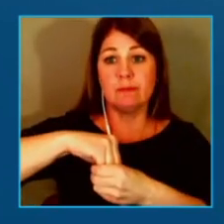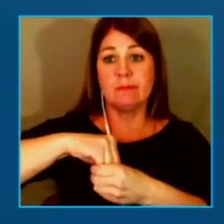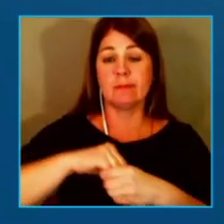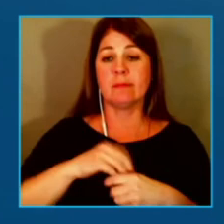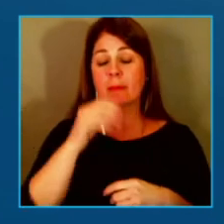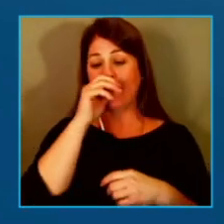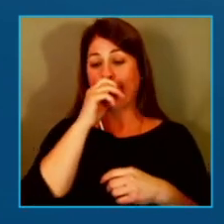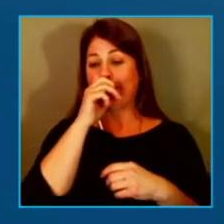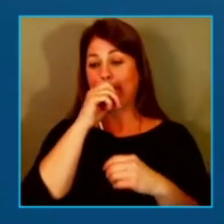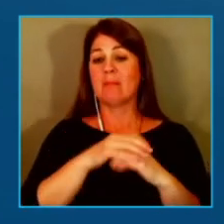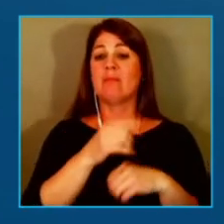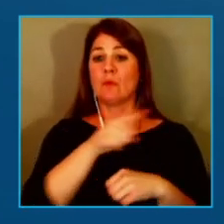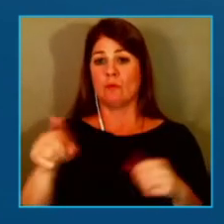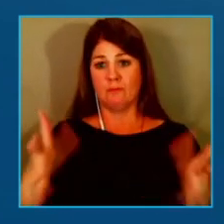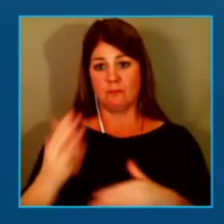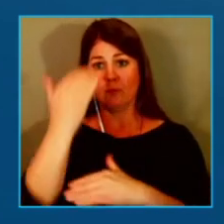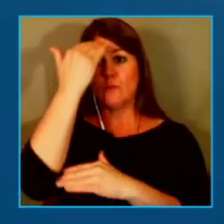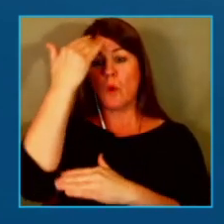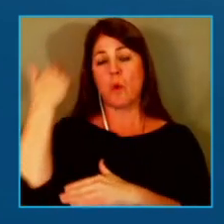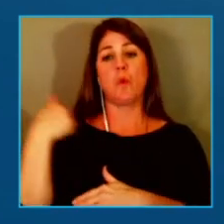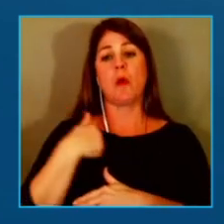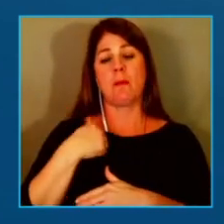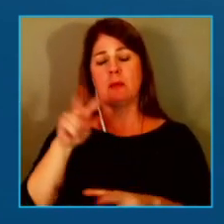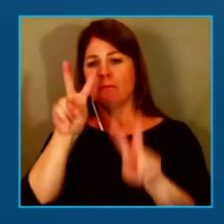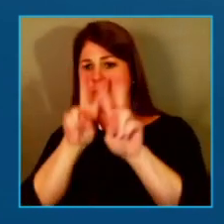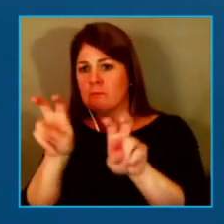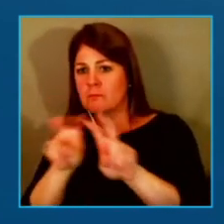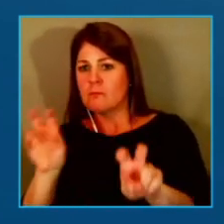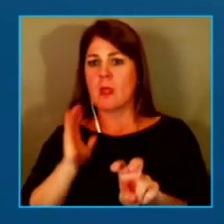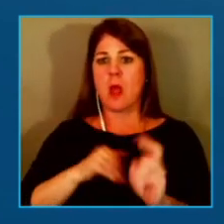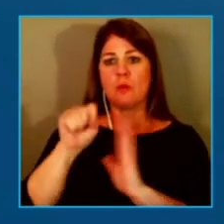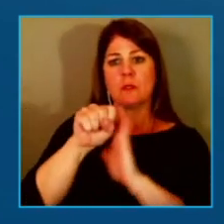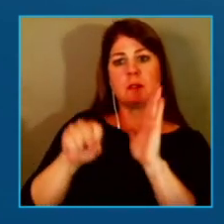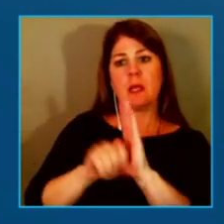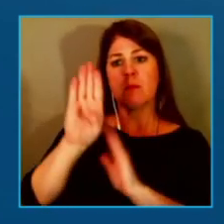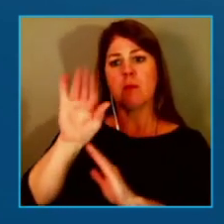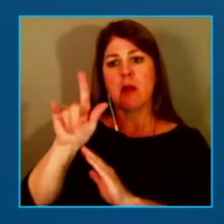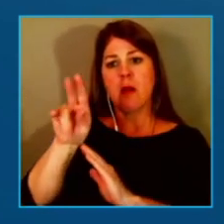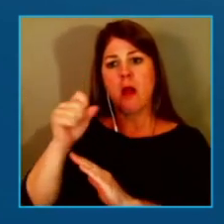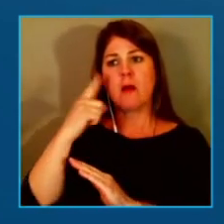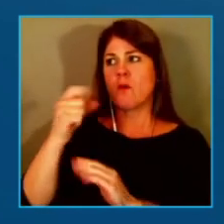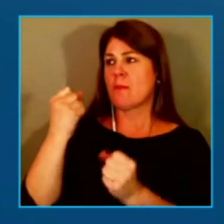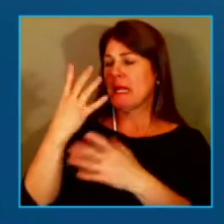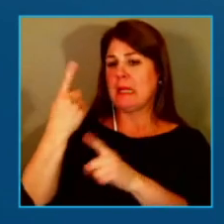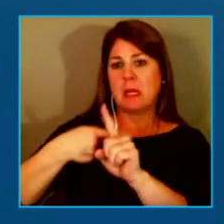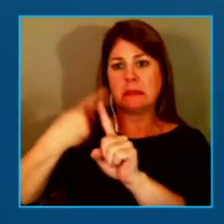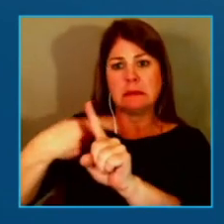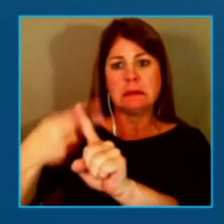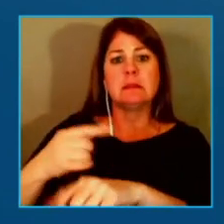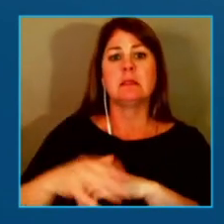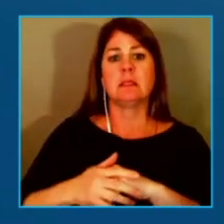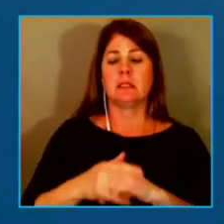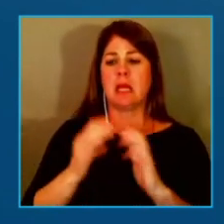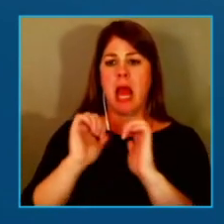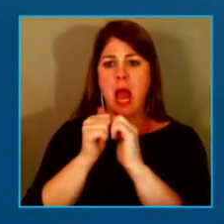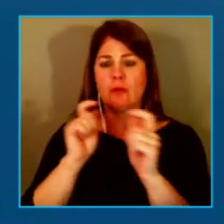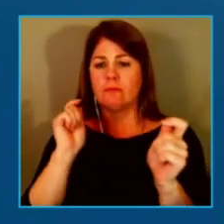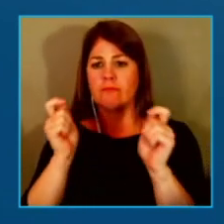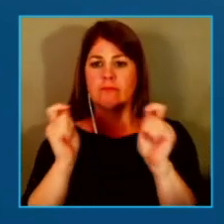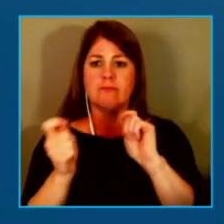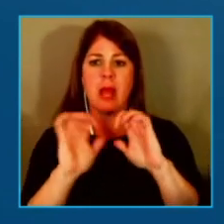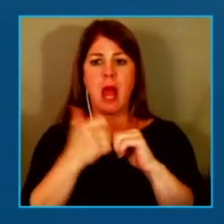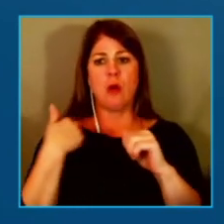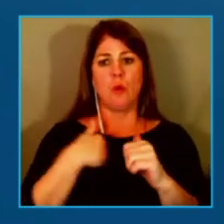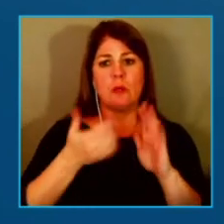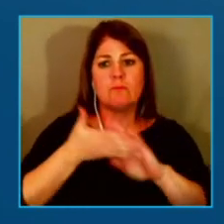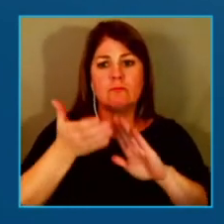know, we've been looking at our state bylaws for many months to see how we could reform the way our party operates. We began